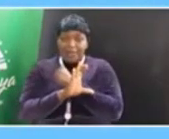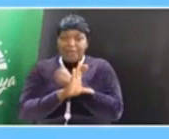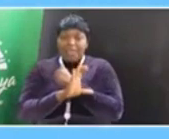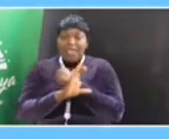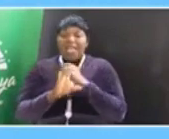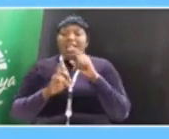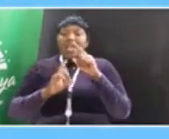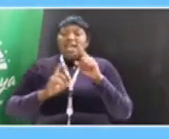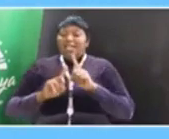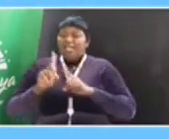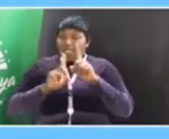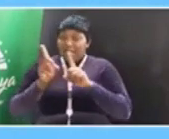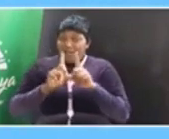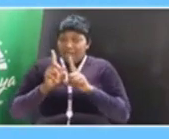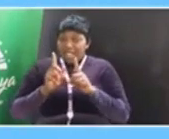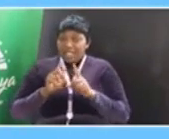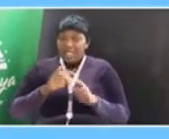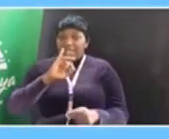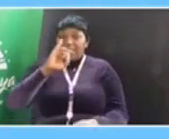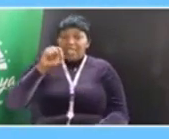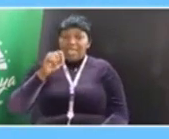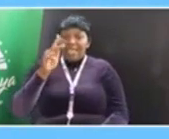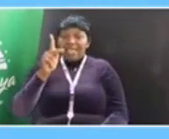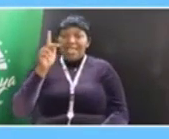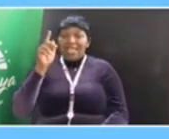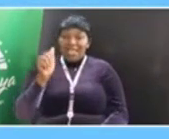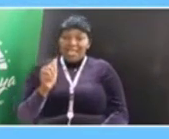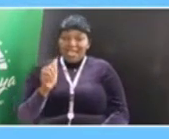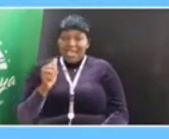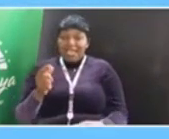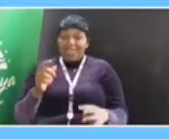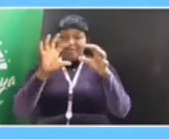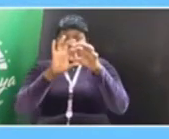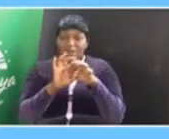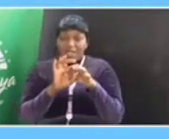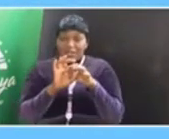Travelers at the Jomo Kenyatta International Airport with time between connections,